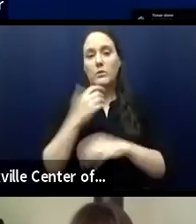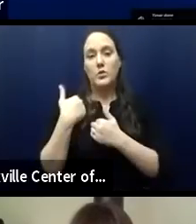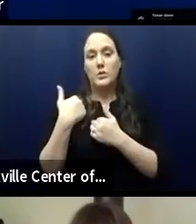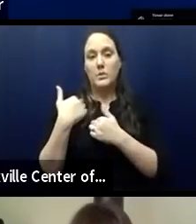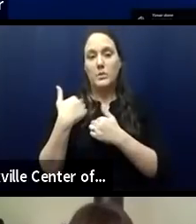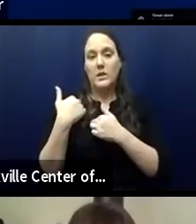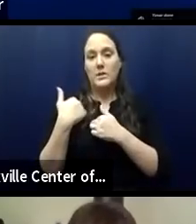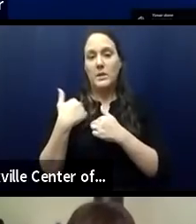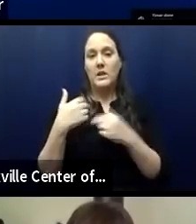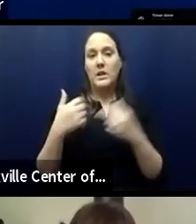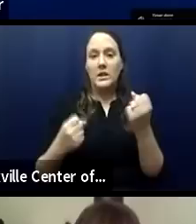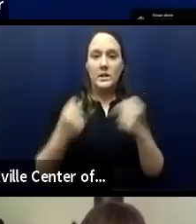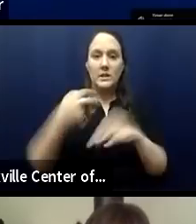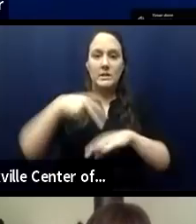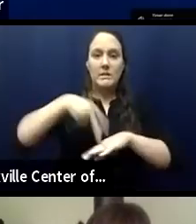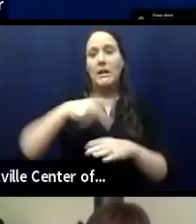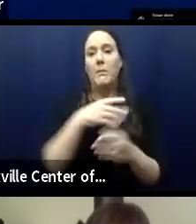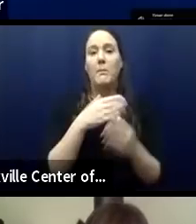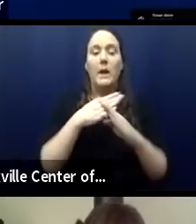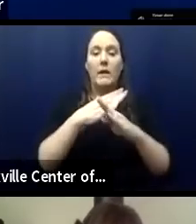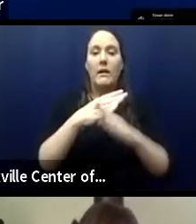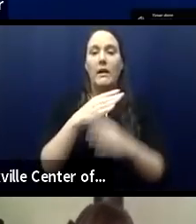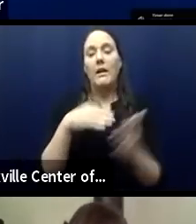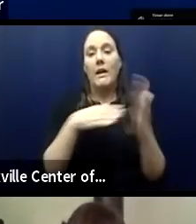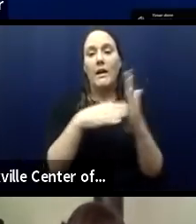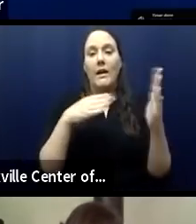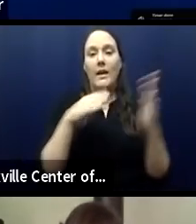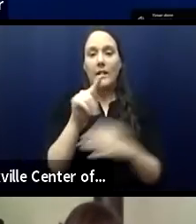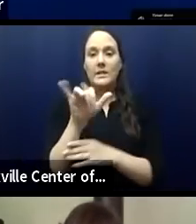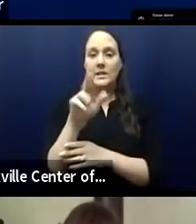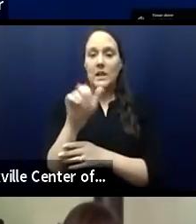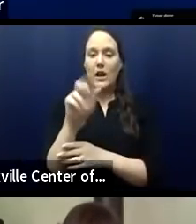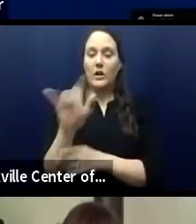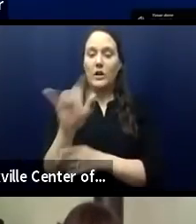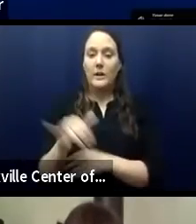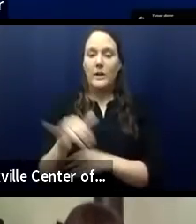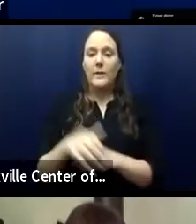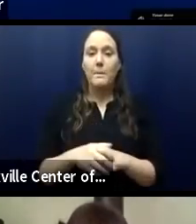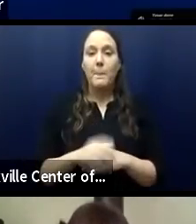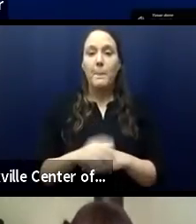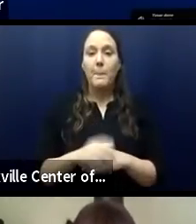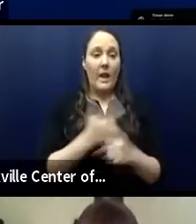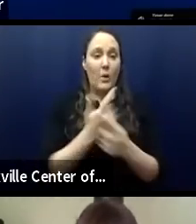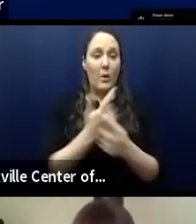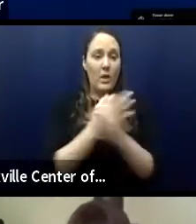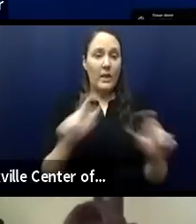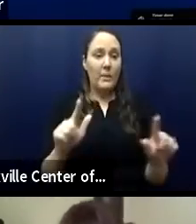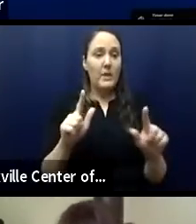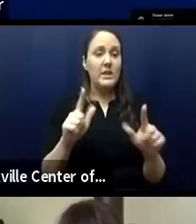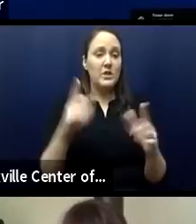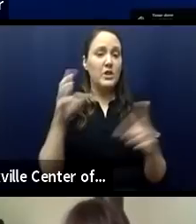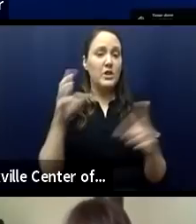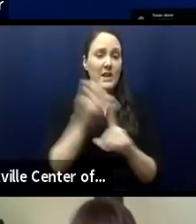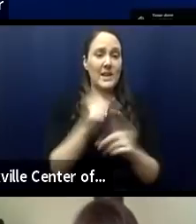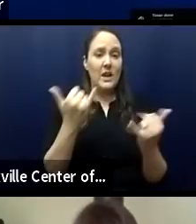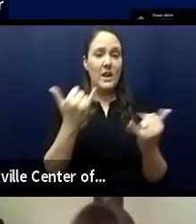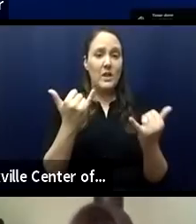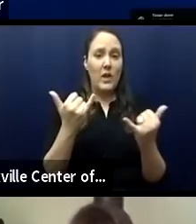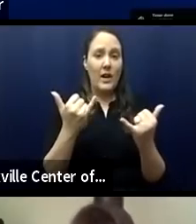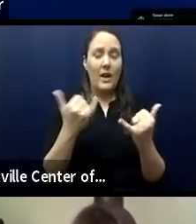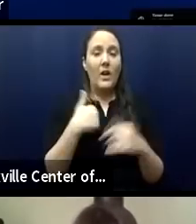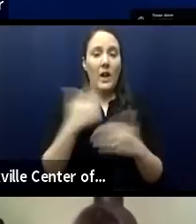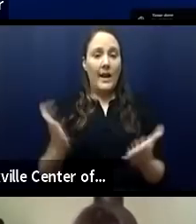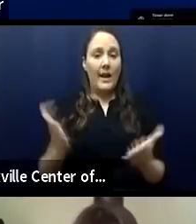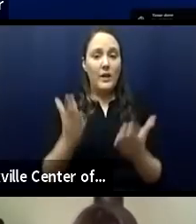stand against tyranny. Our liberties and our way of life is directly under attack at this moment, and I urge you to take